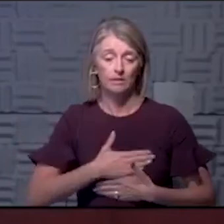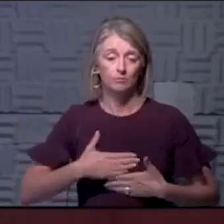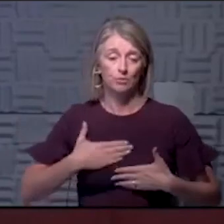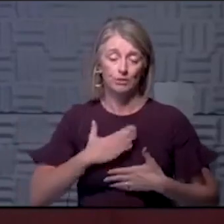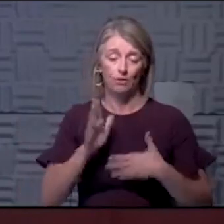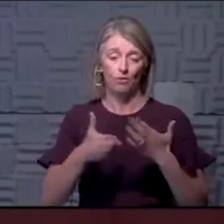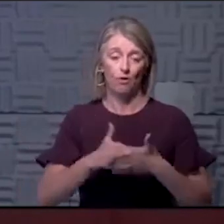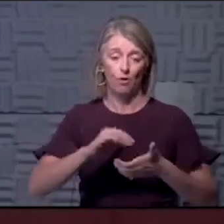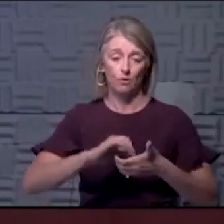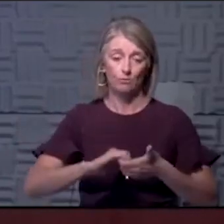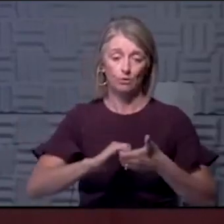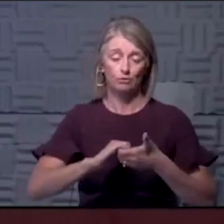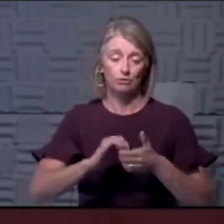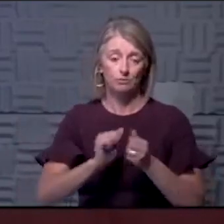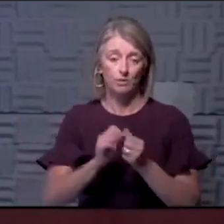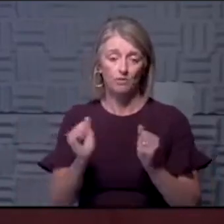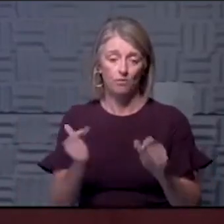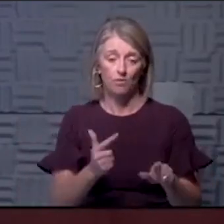of all those